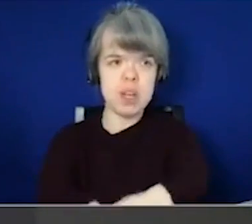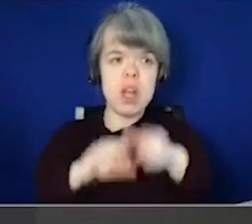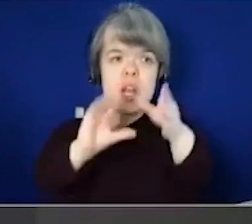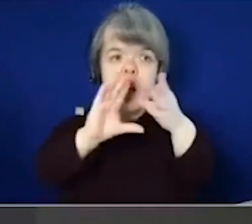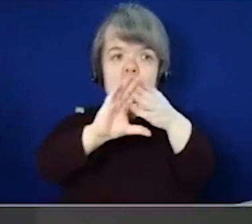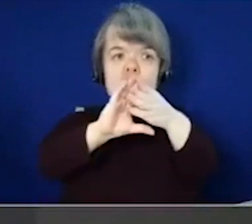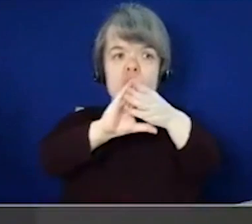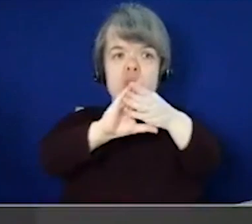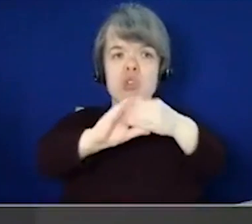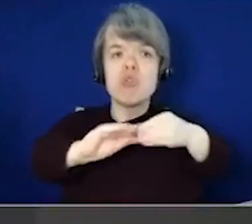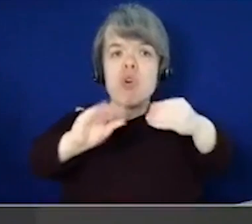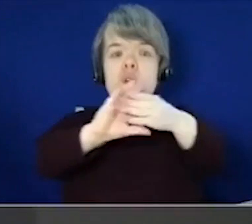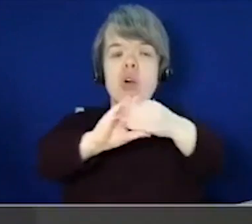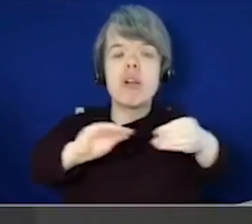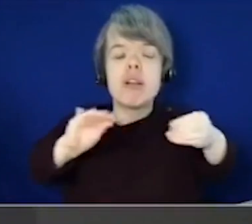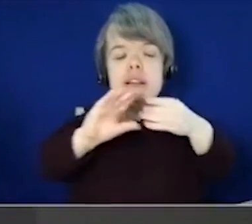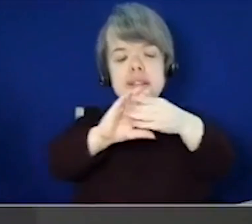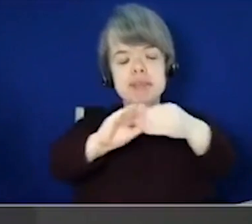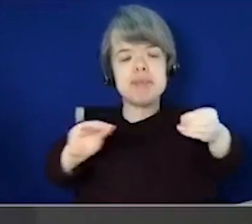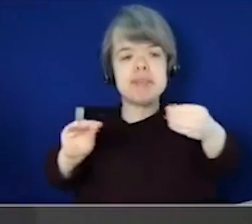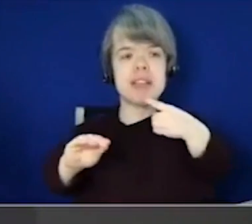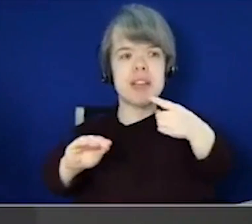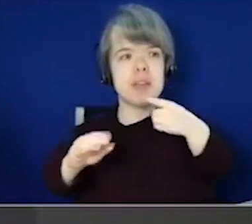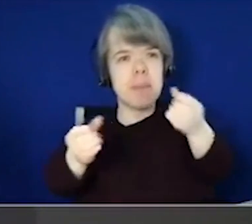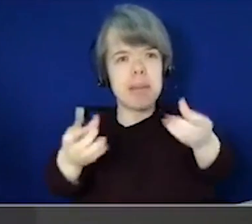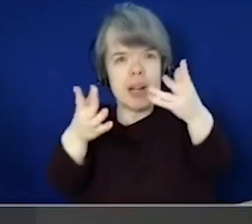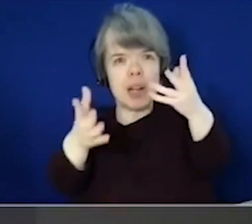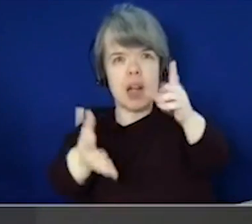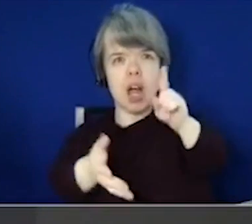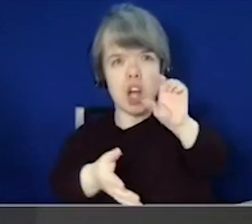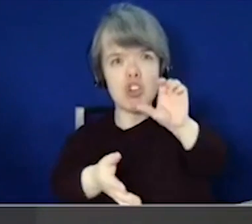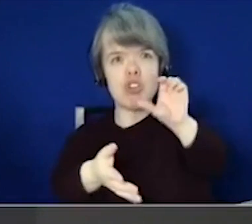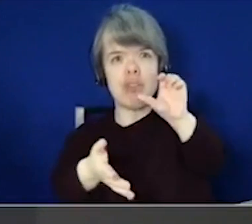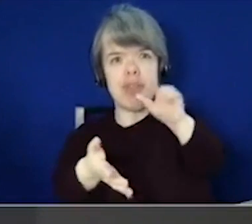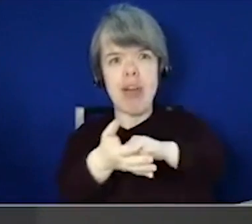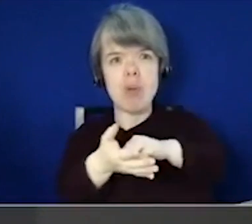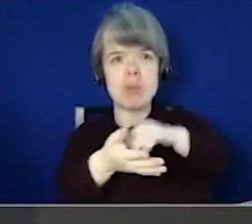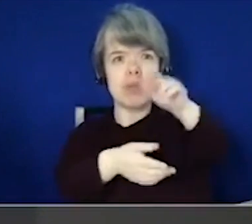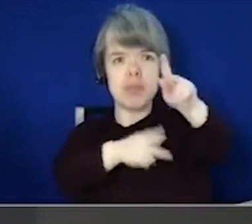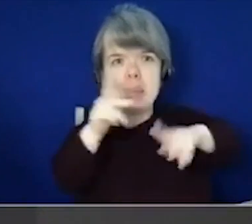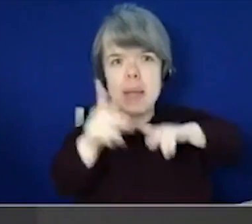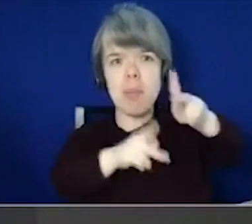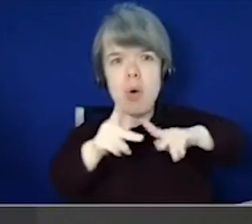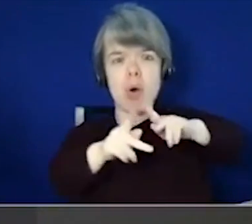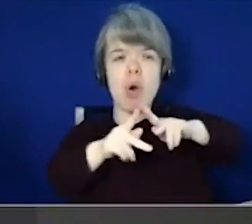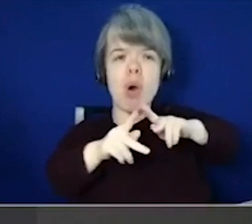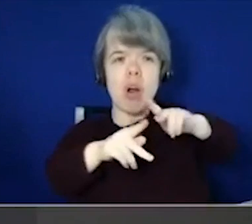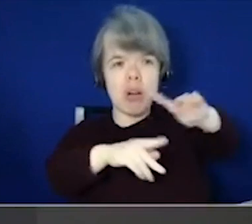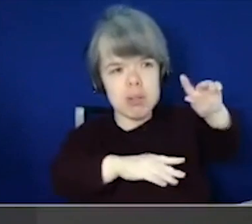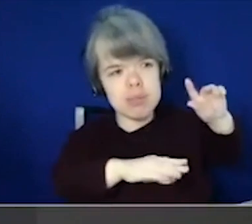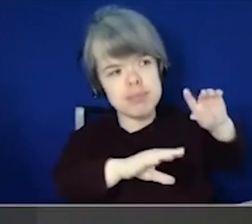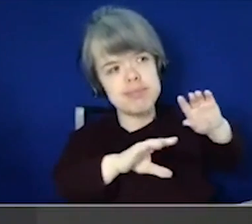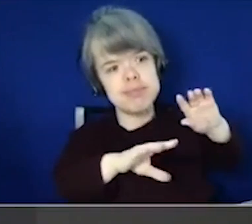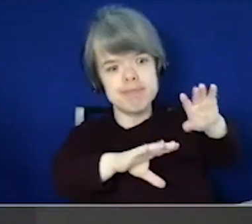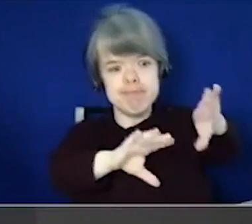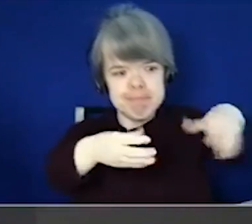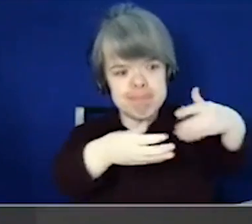of people are organizing against Starbucks. That's not true. When we look at the facts, less